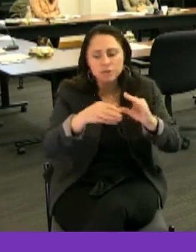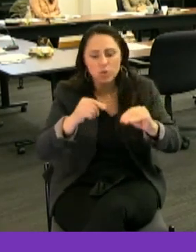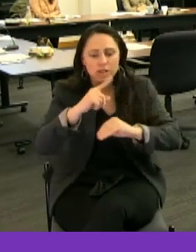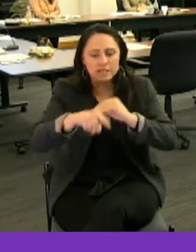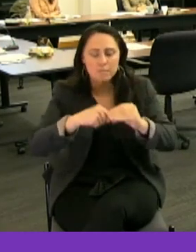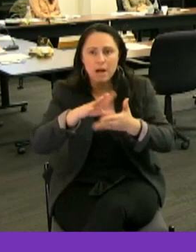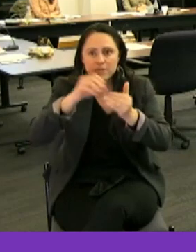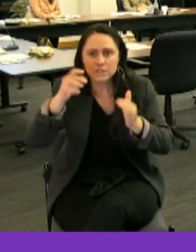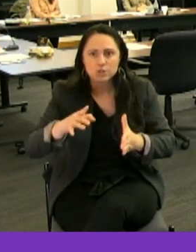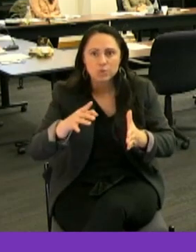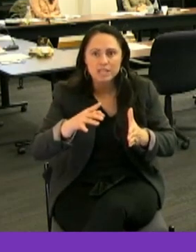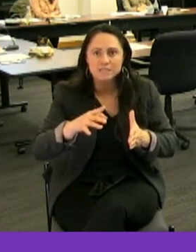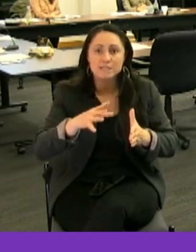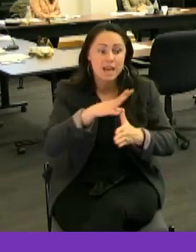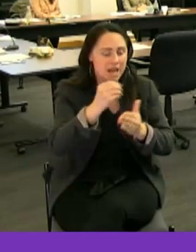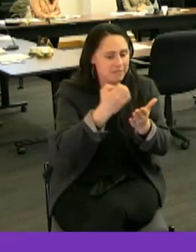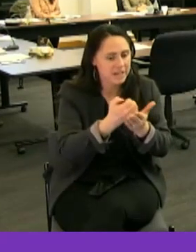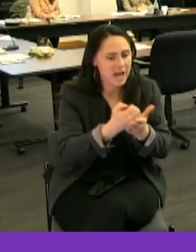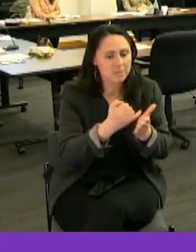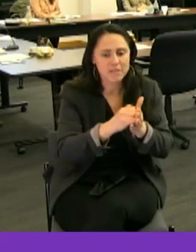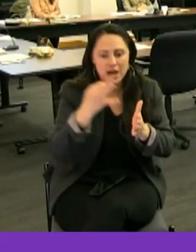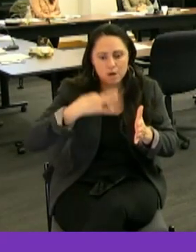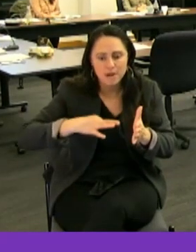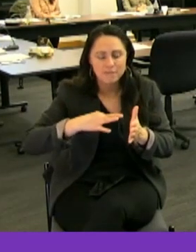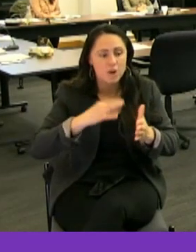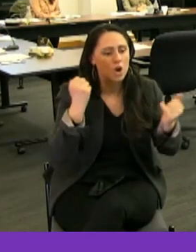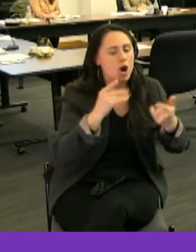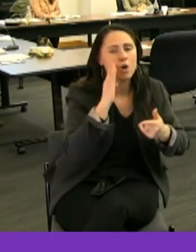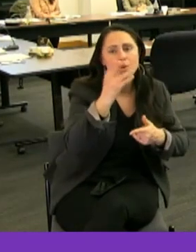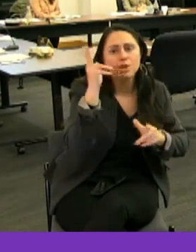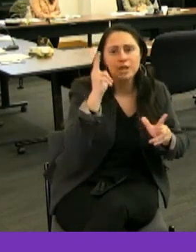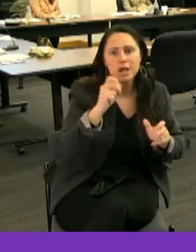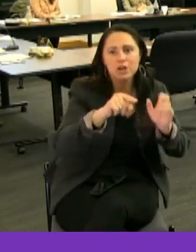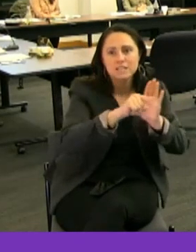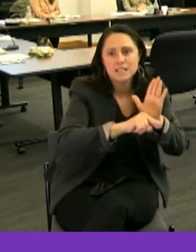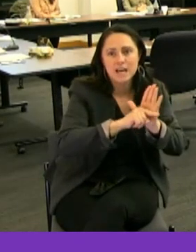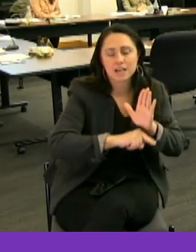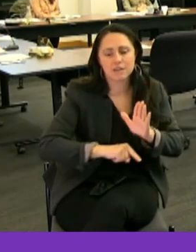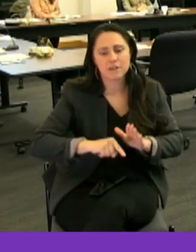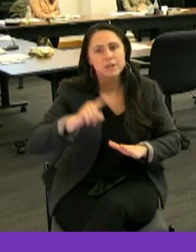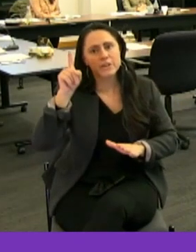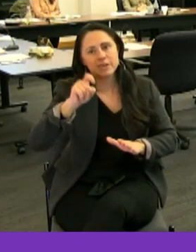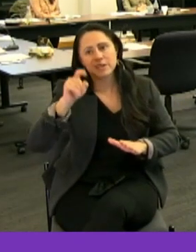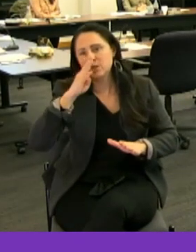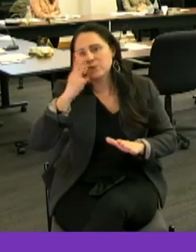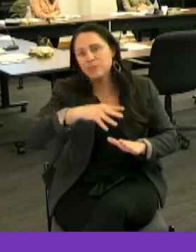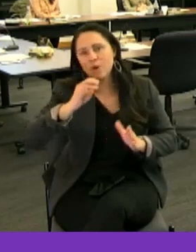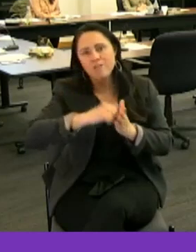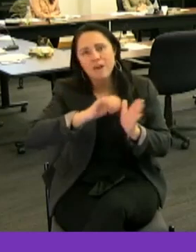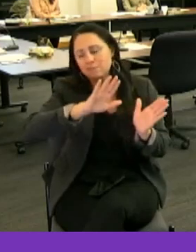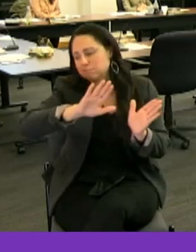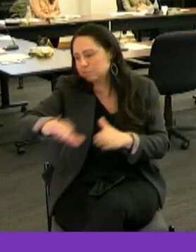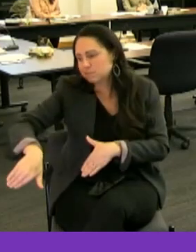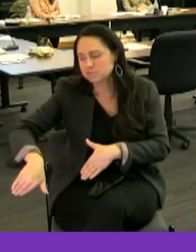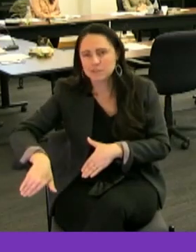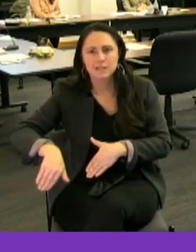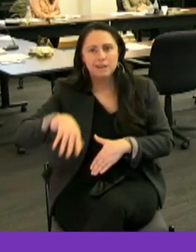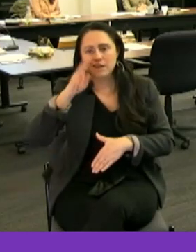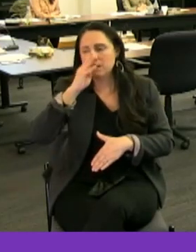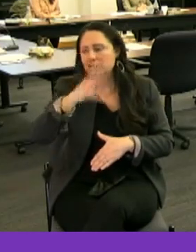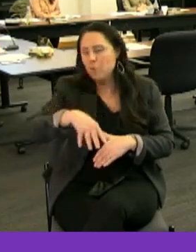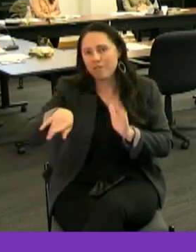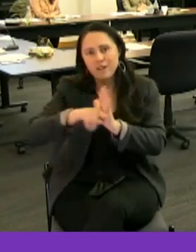we're benefiting, all we're going to hear is the negative. I need you to drown it out. And he was very emphatic about drowning it